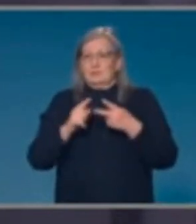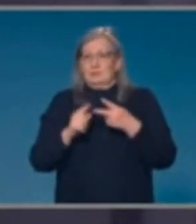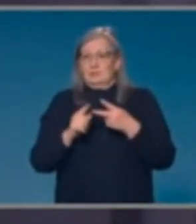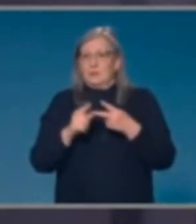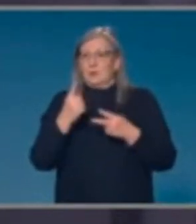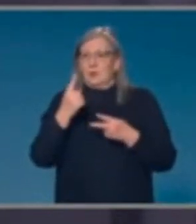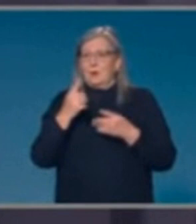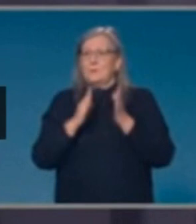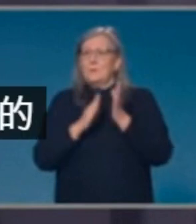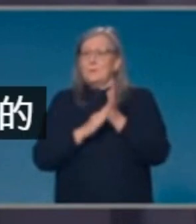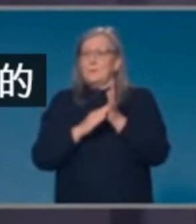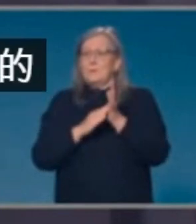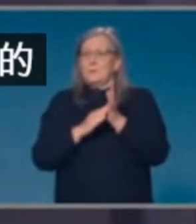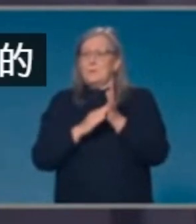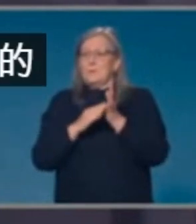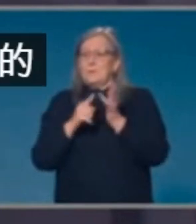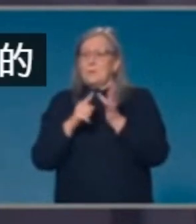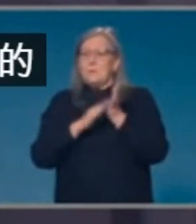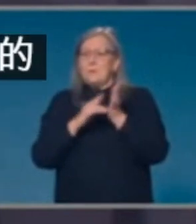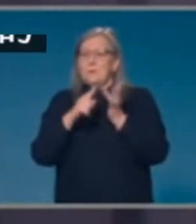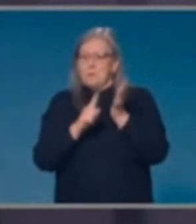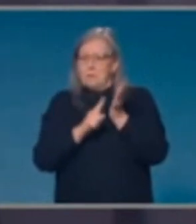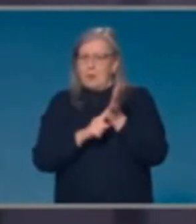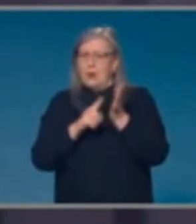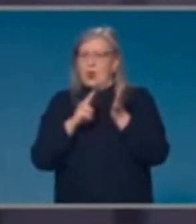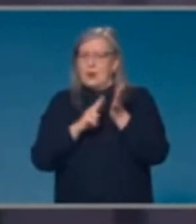molnupiravir, which has already been announced, plus this Pfizer